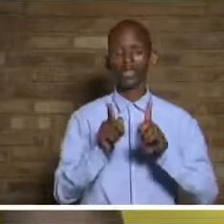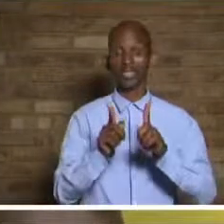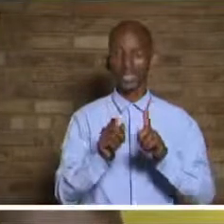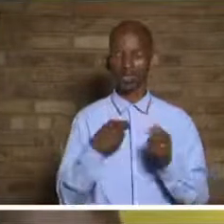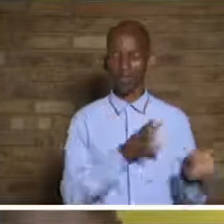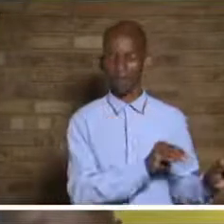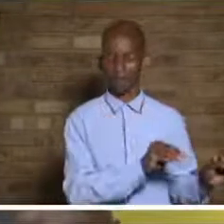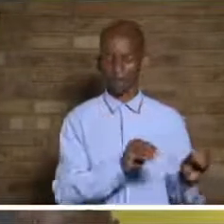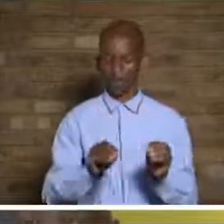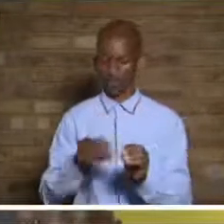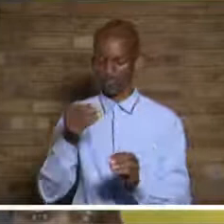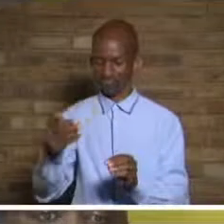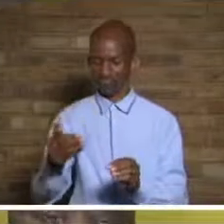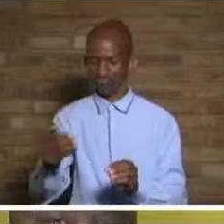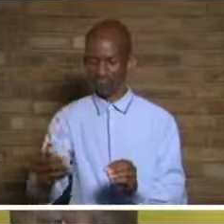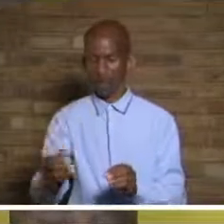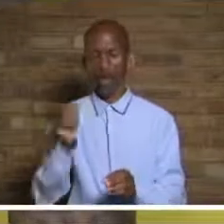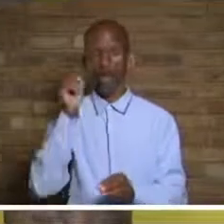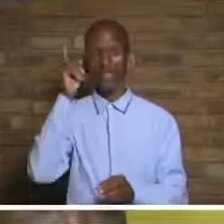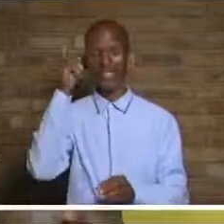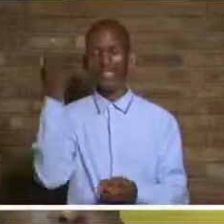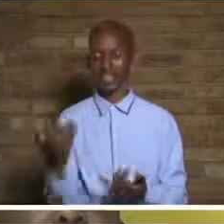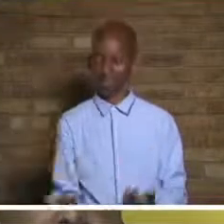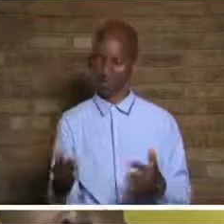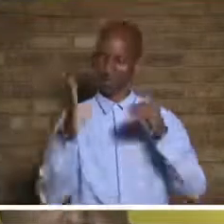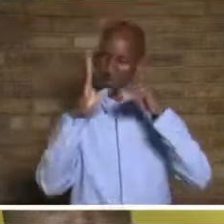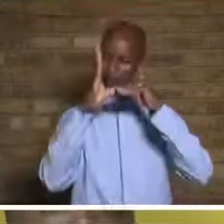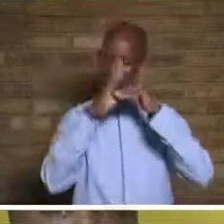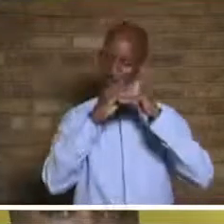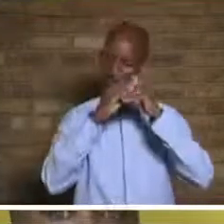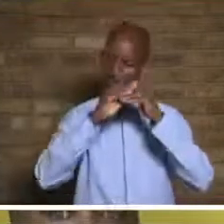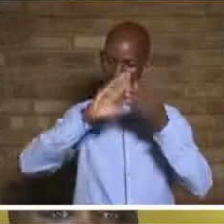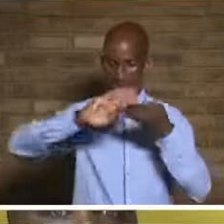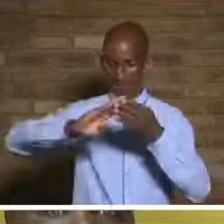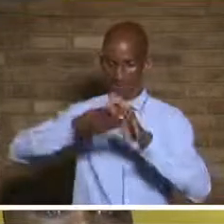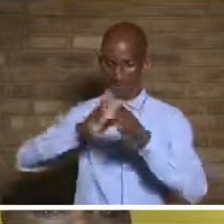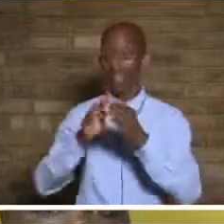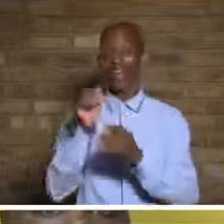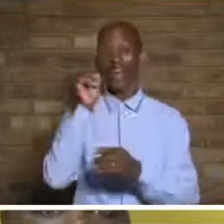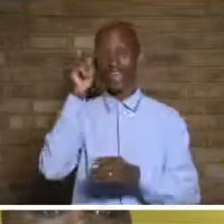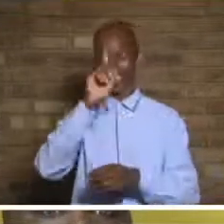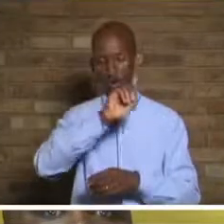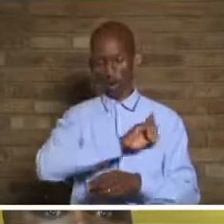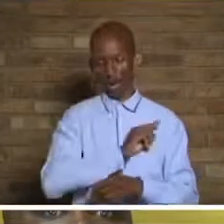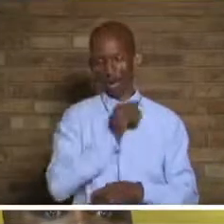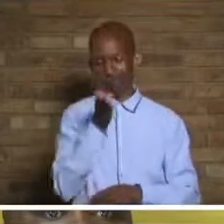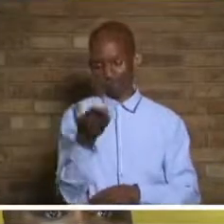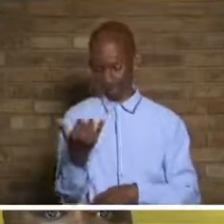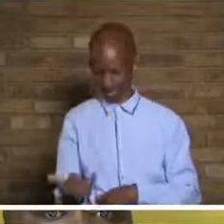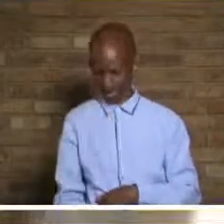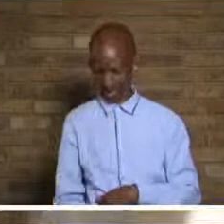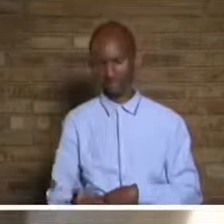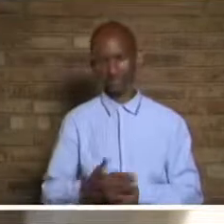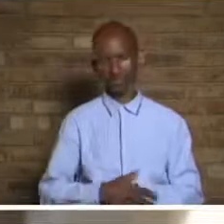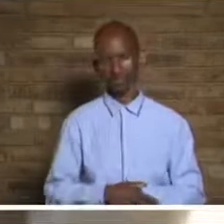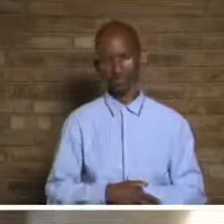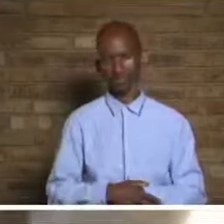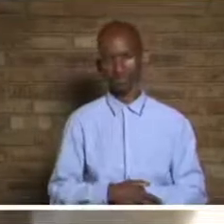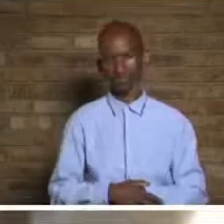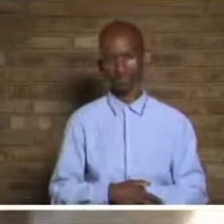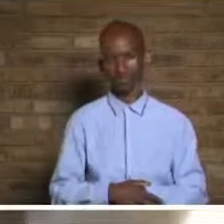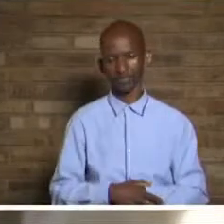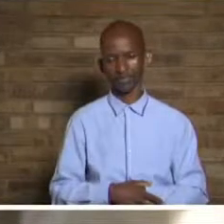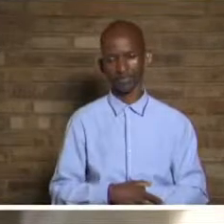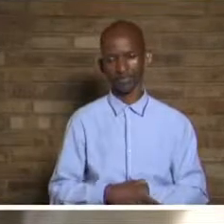move along, we understand that members of society, members of the community understand why we are here. Kodwa kuma sesiqhubeka